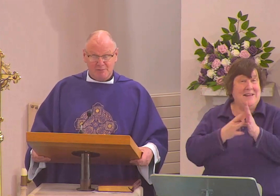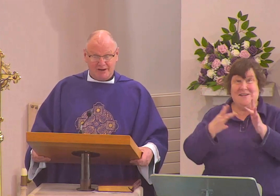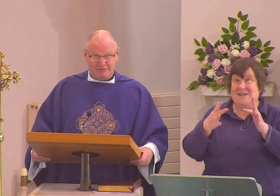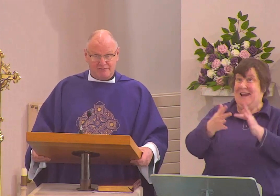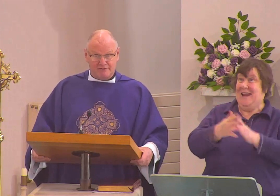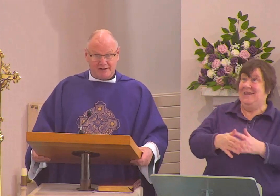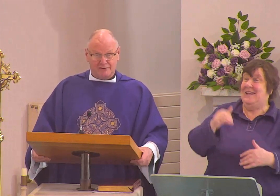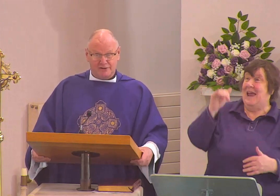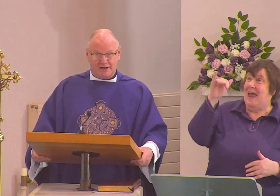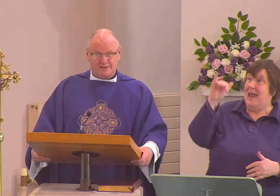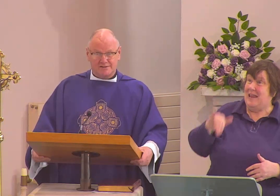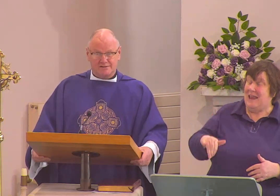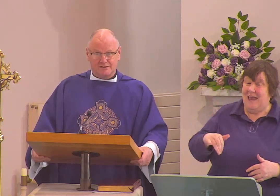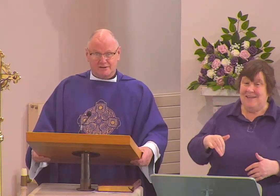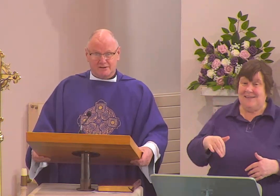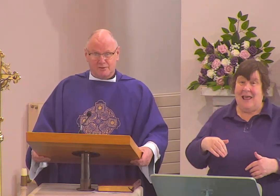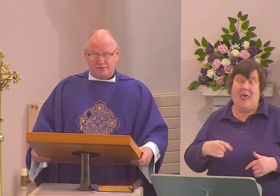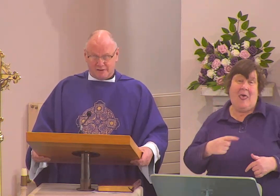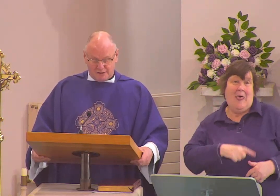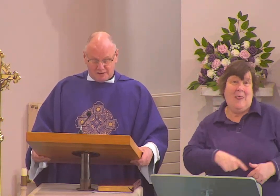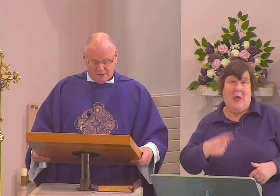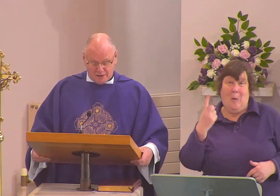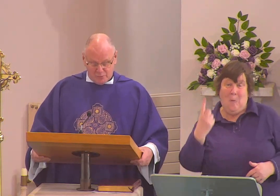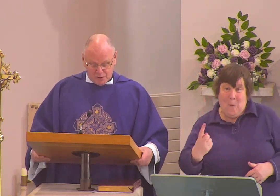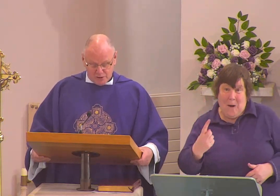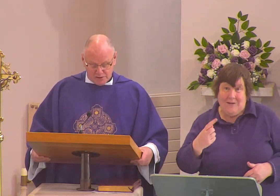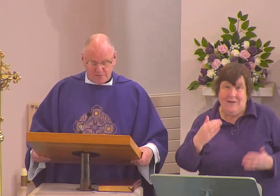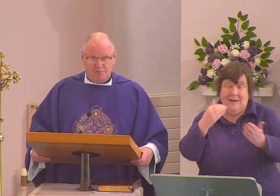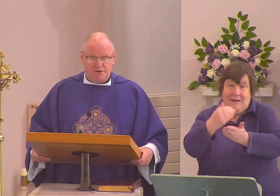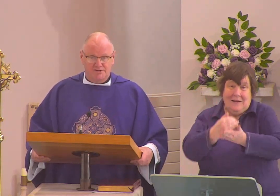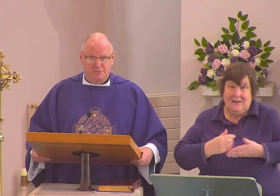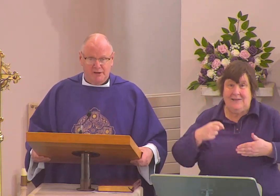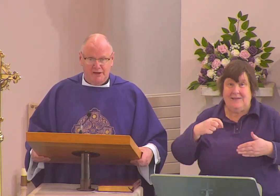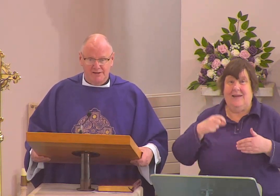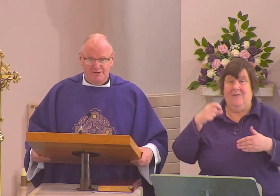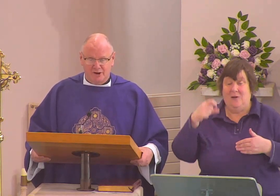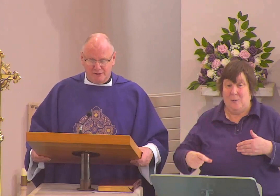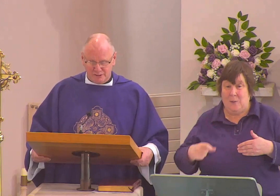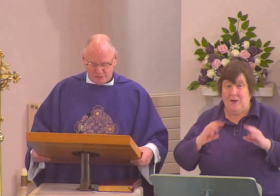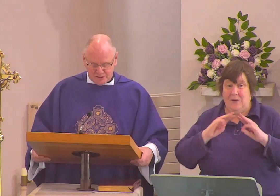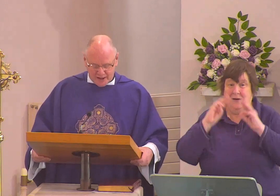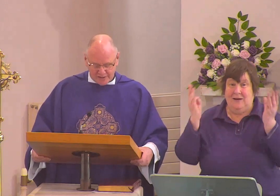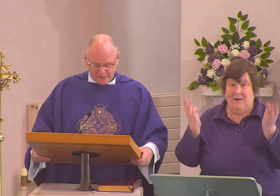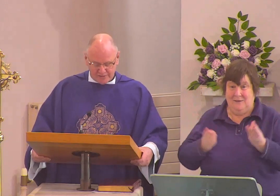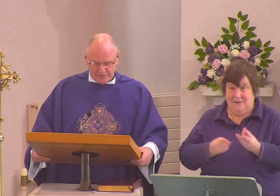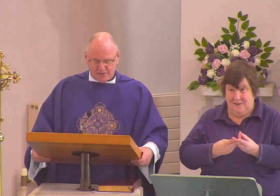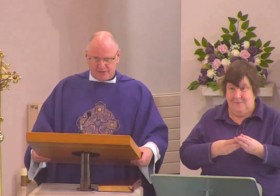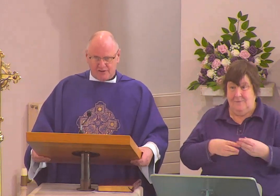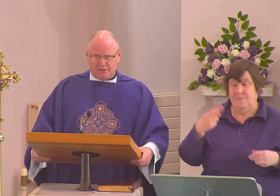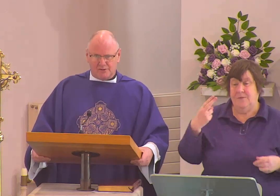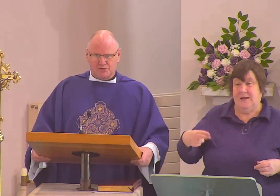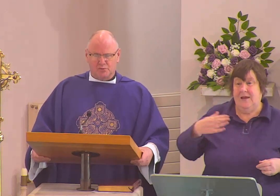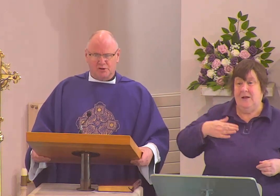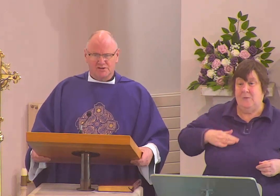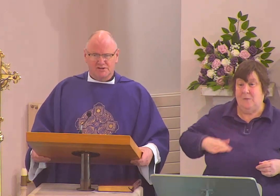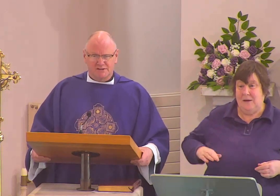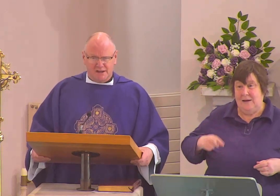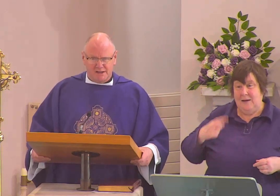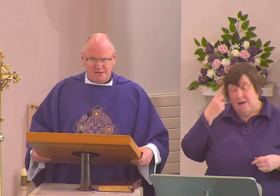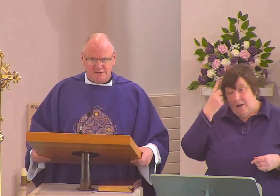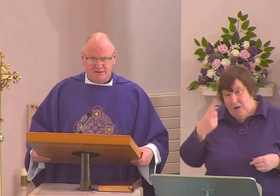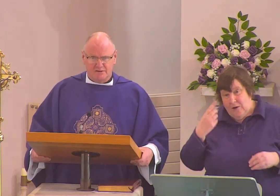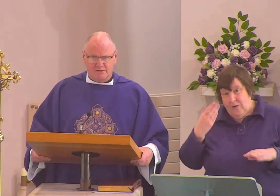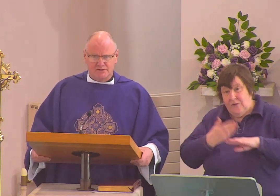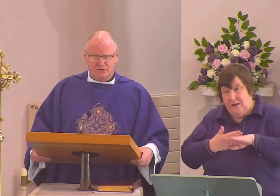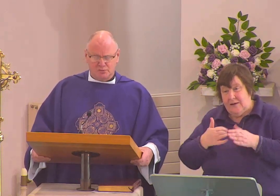we might reflect on that. We think our world possibly is coming to an end. There's so much